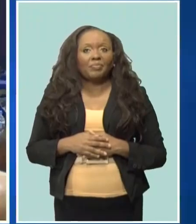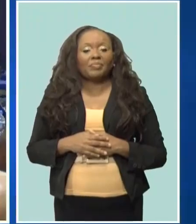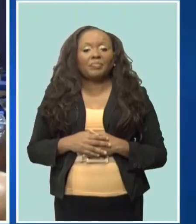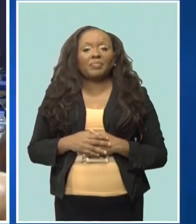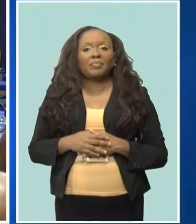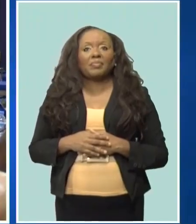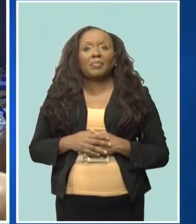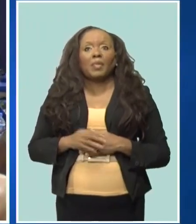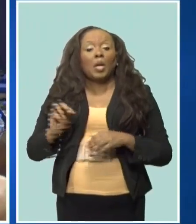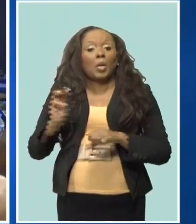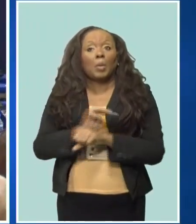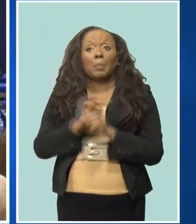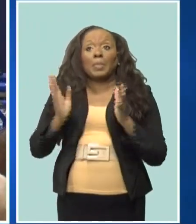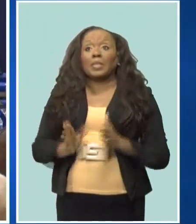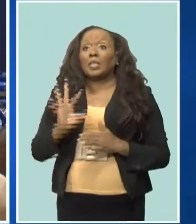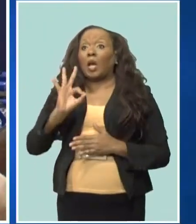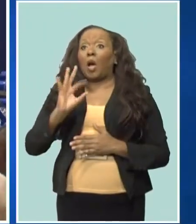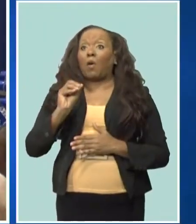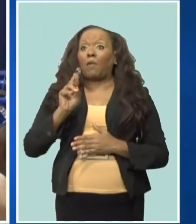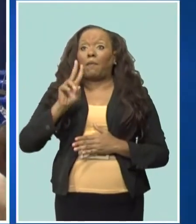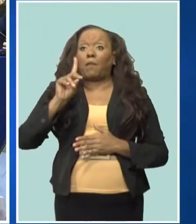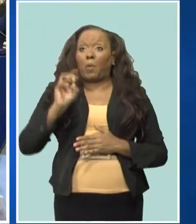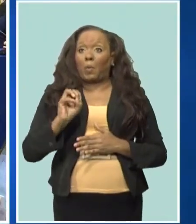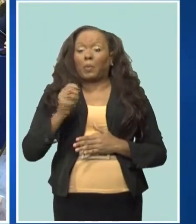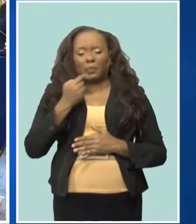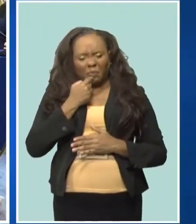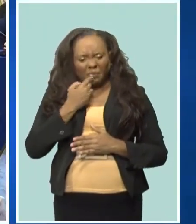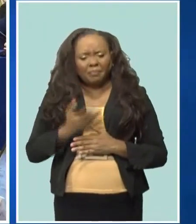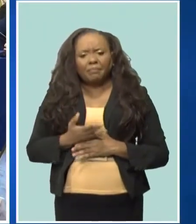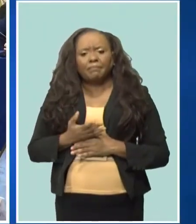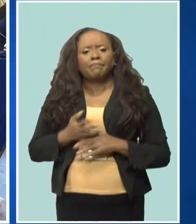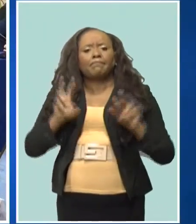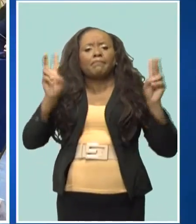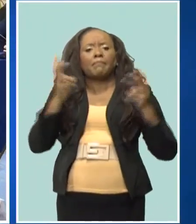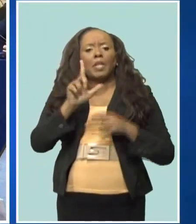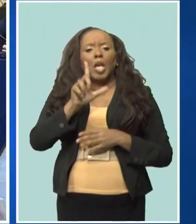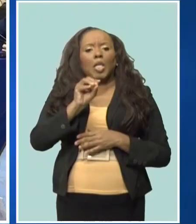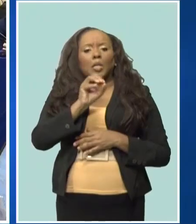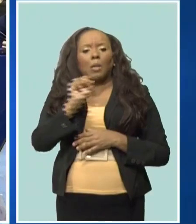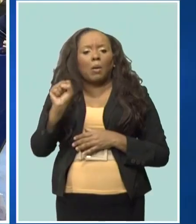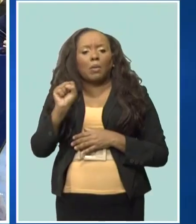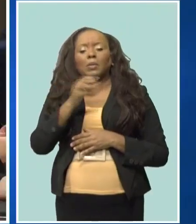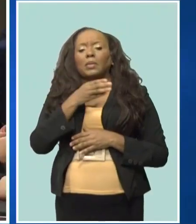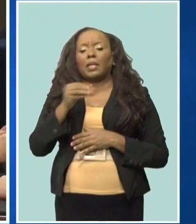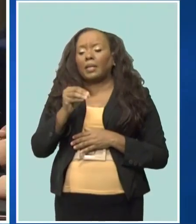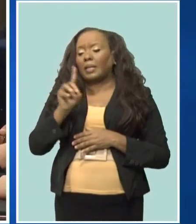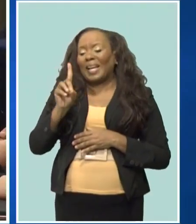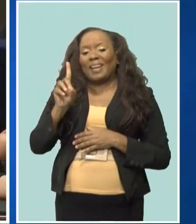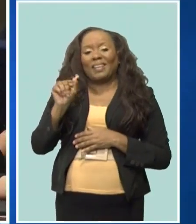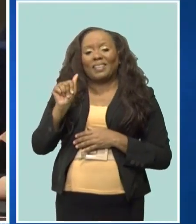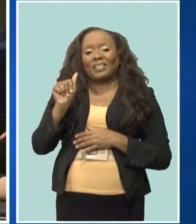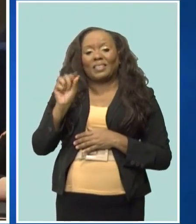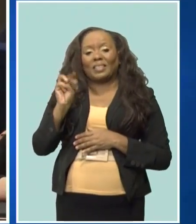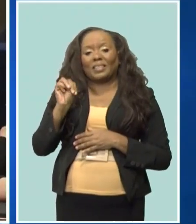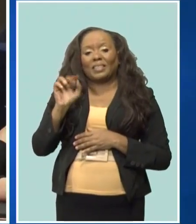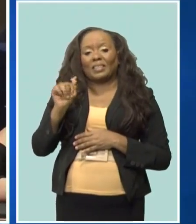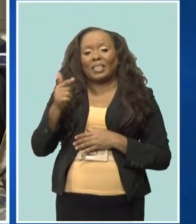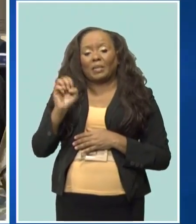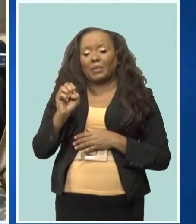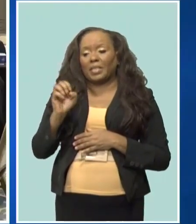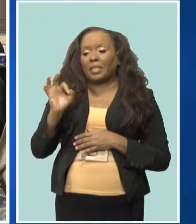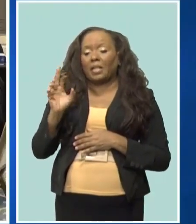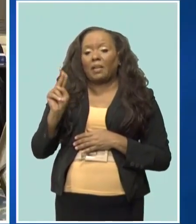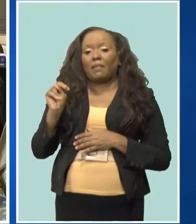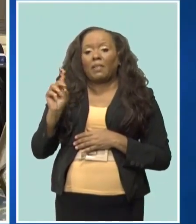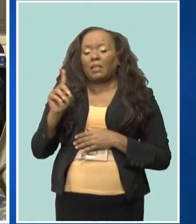Minister Ford says the Loss and Damage Fund signifies international solidarity. But of particular importance,